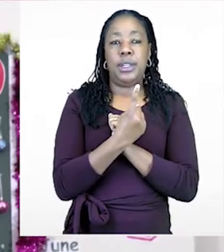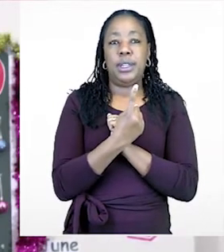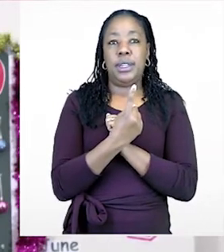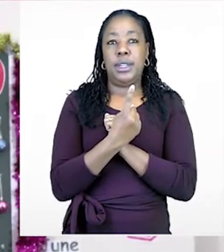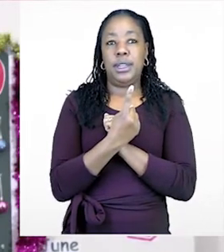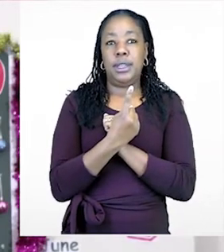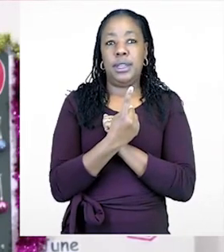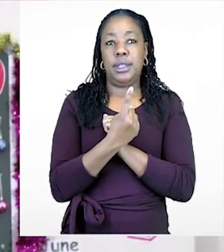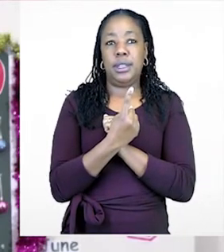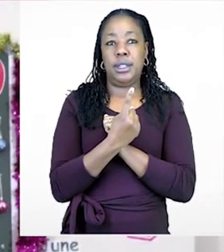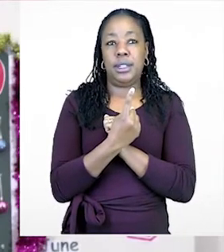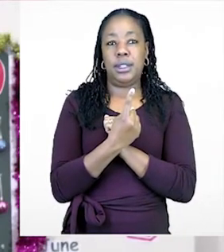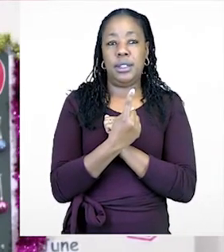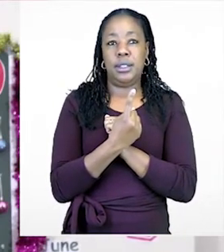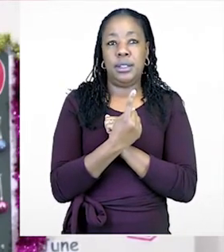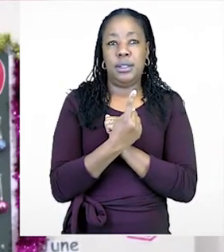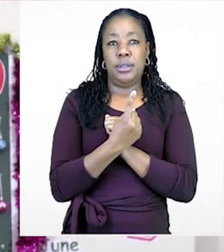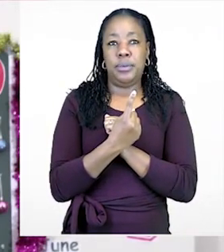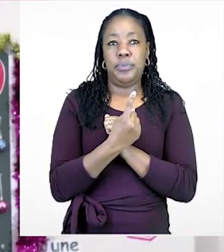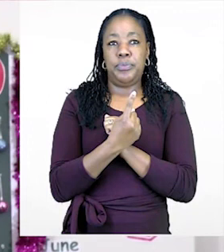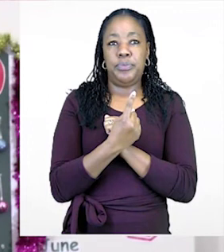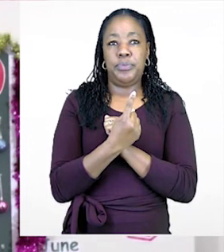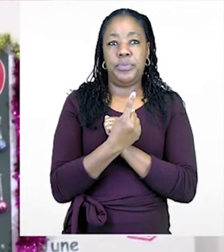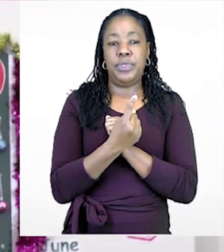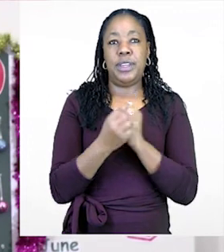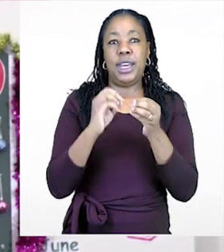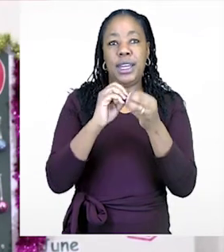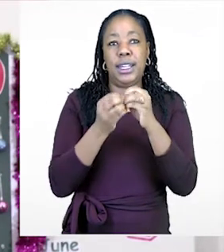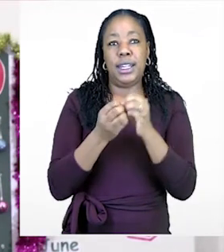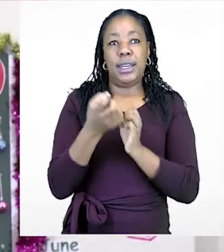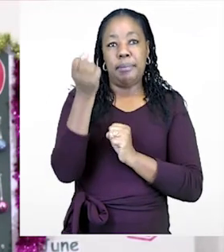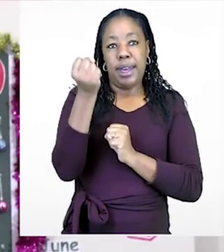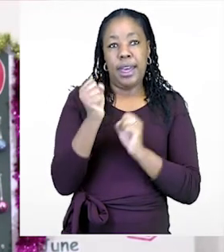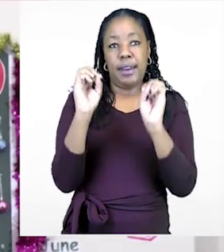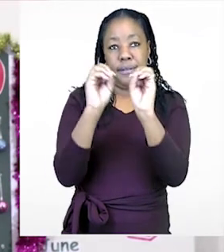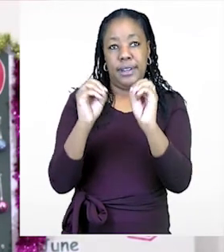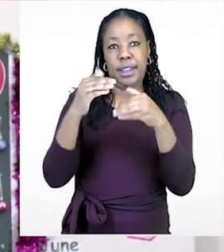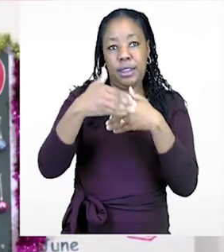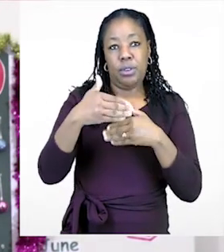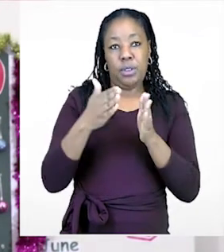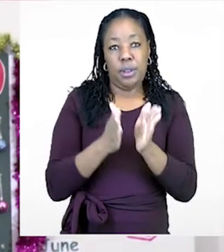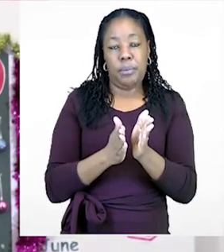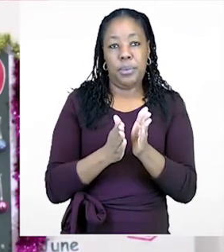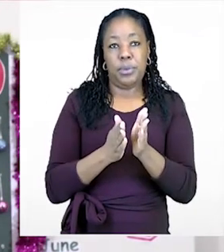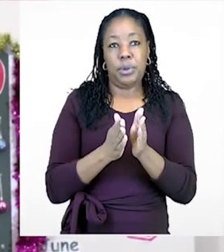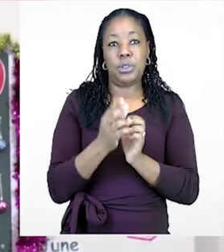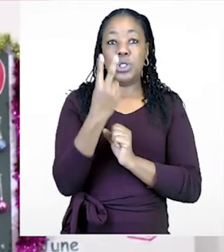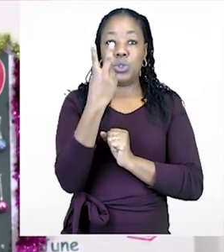missing box or the missing number is the number 2. I would like you to please write the number 2.